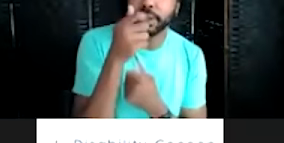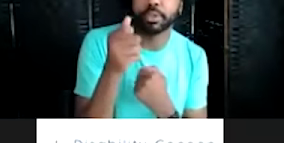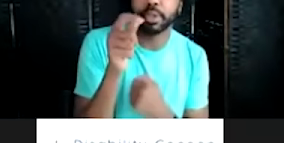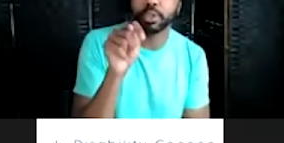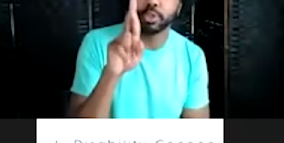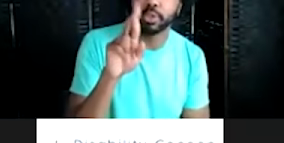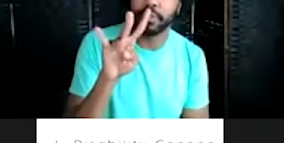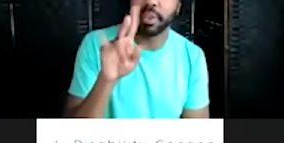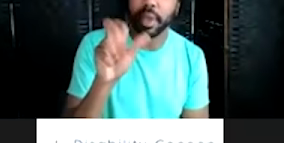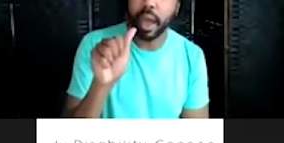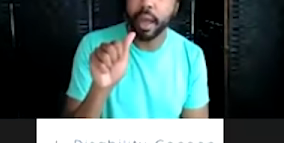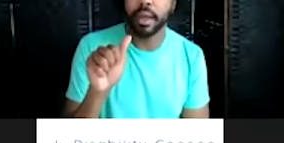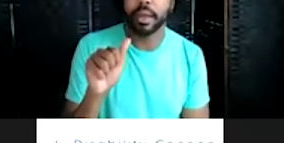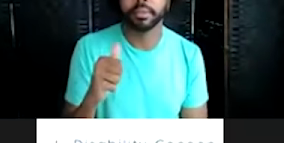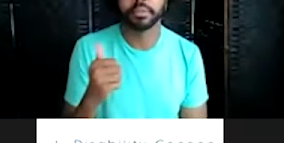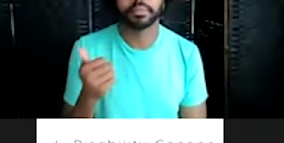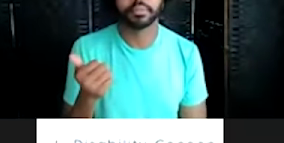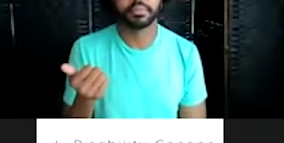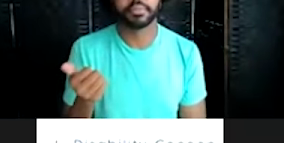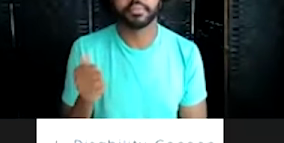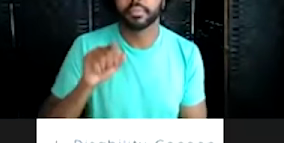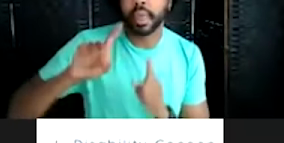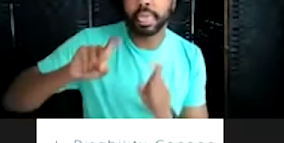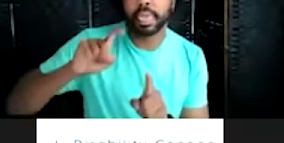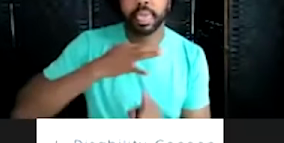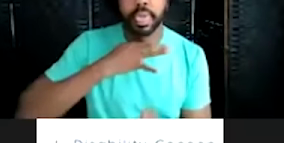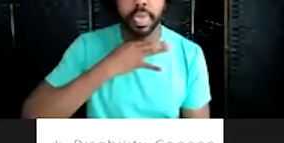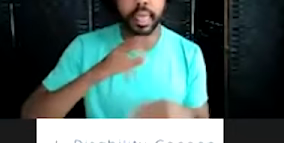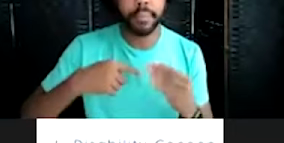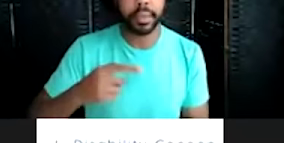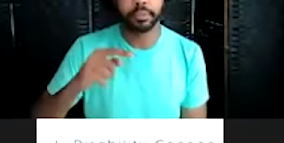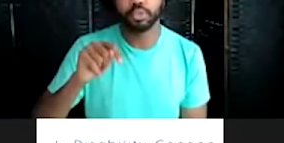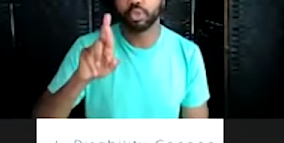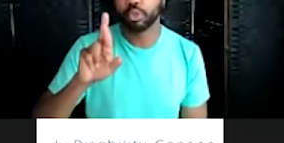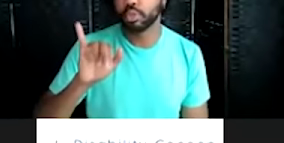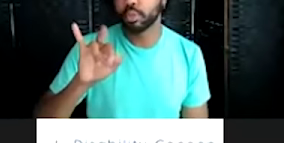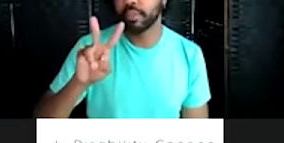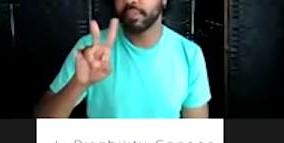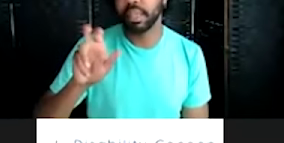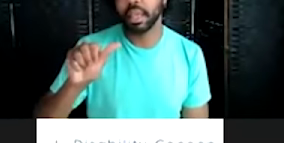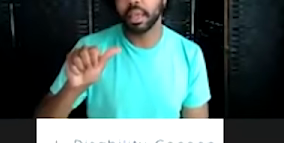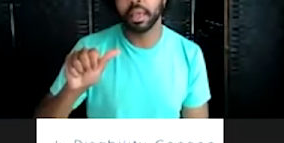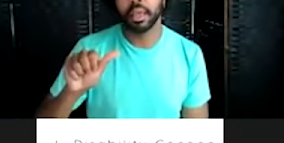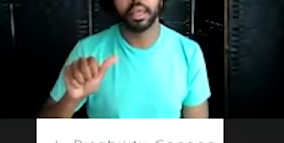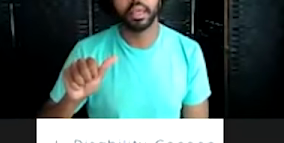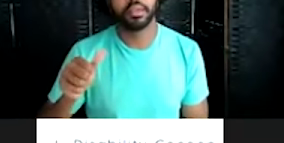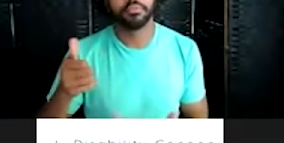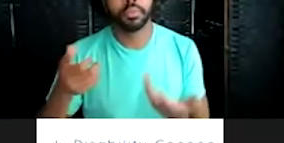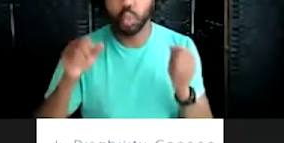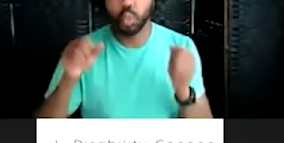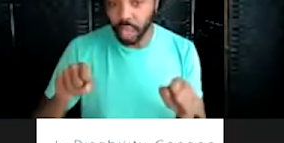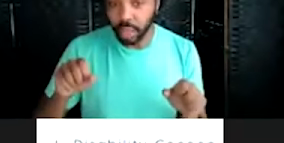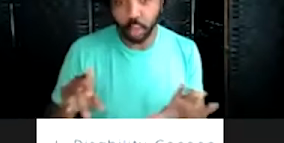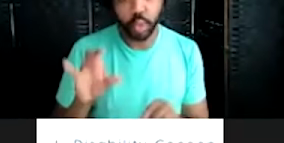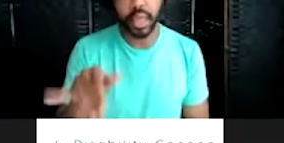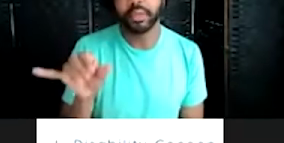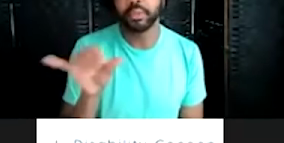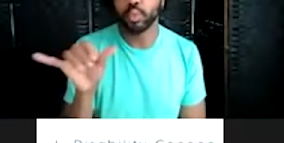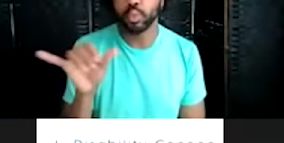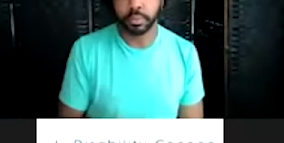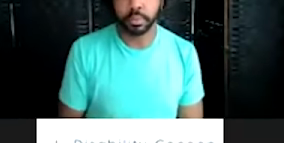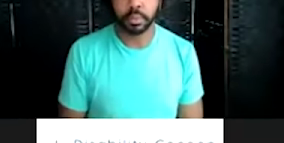having her ask you a trivia question once you say a certain command, you can do that as well. So